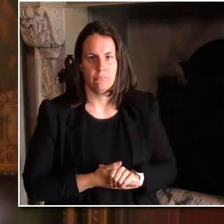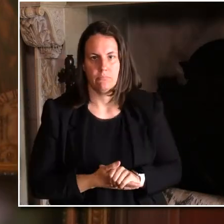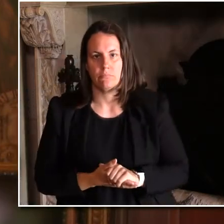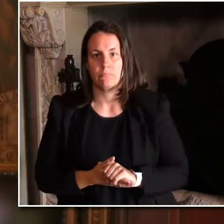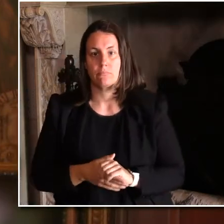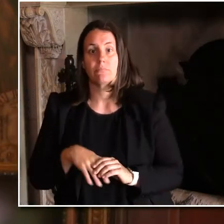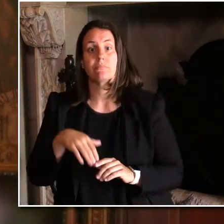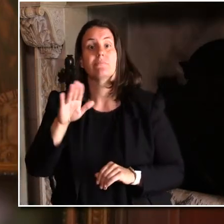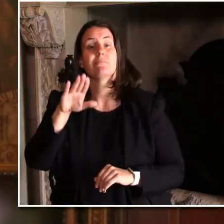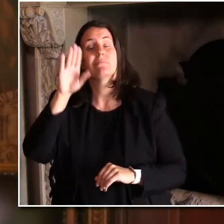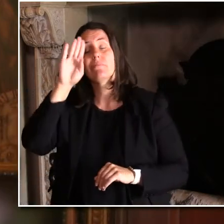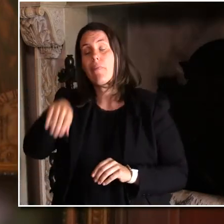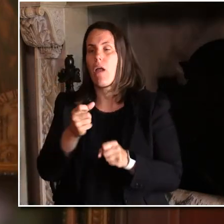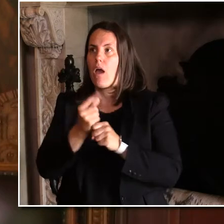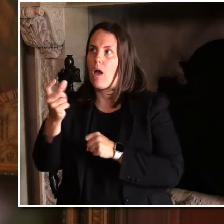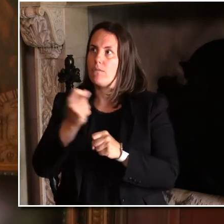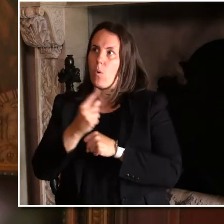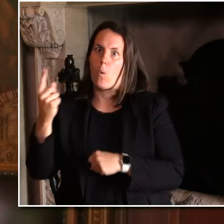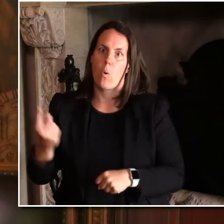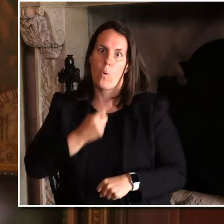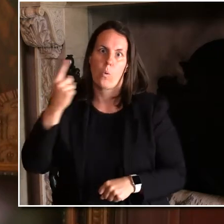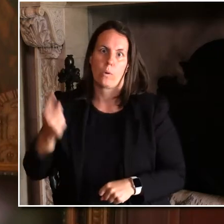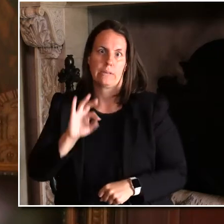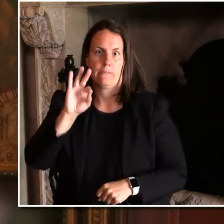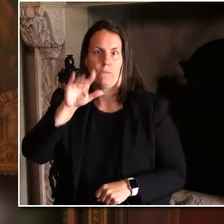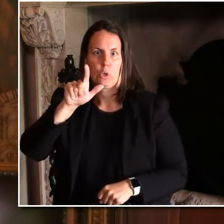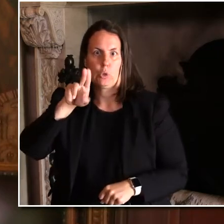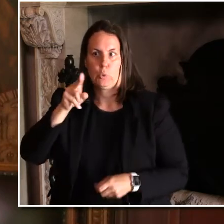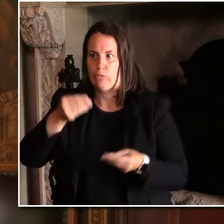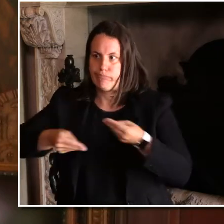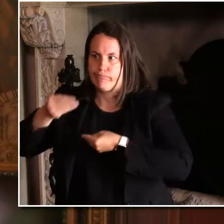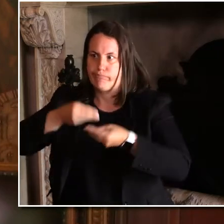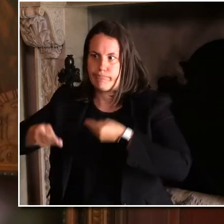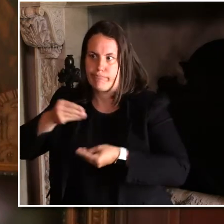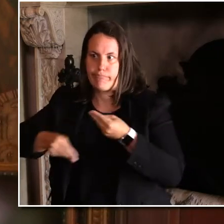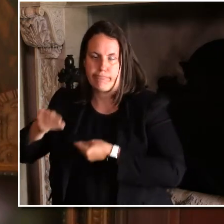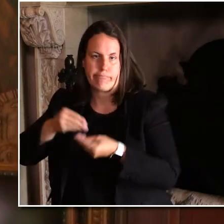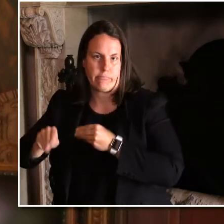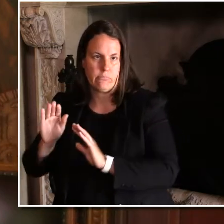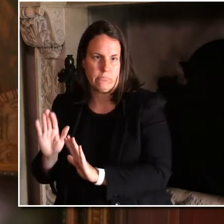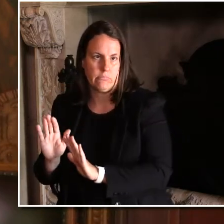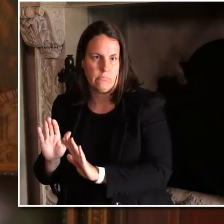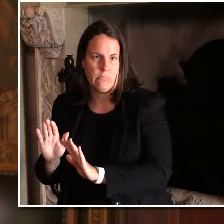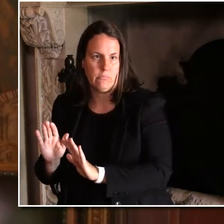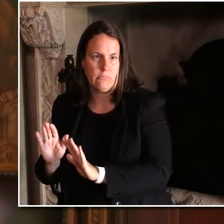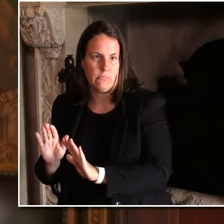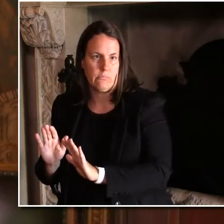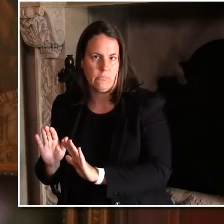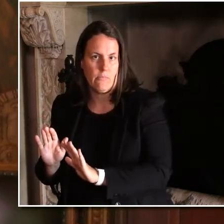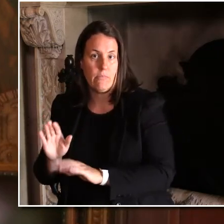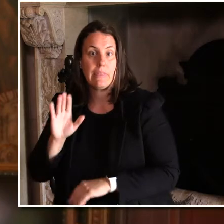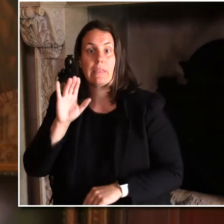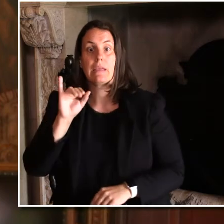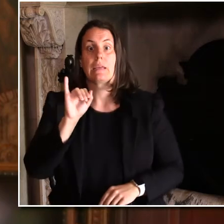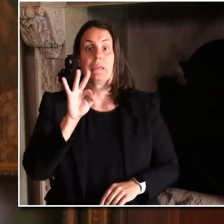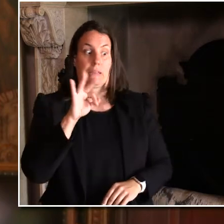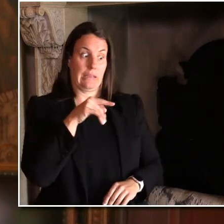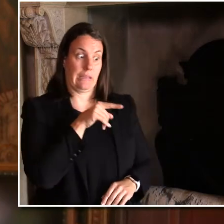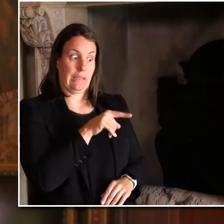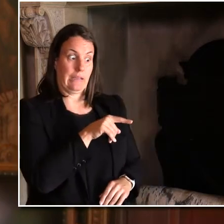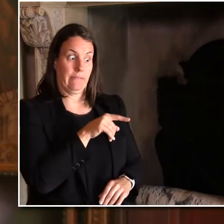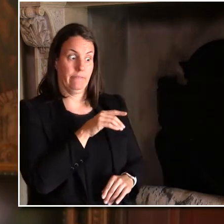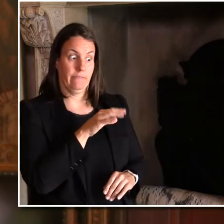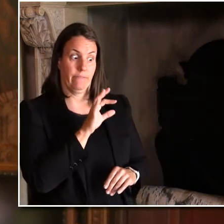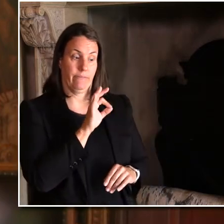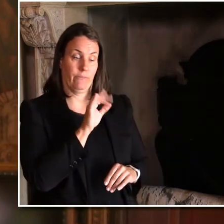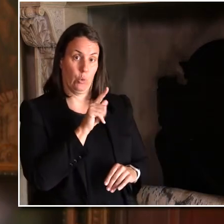that could translate to a large number of hospitalizations, a lot of serious illness, and could really be a stretch to our health system. So that